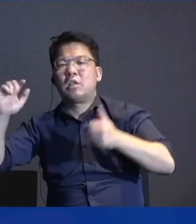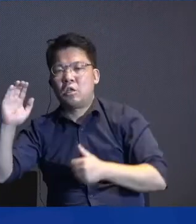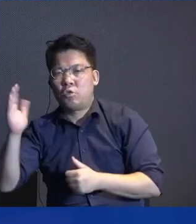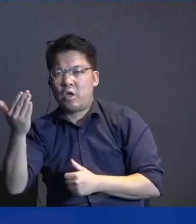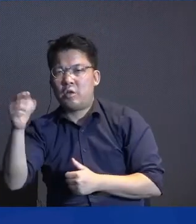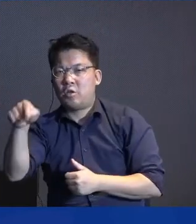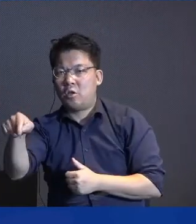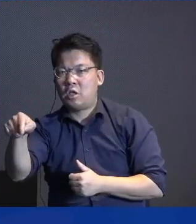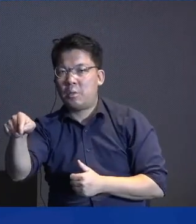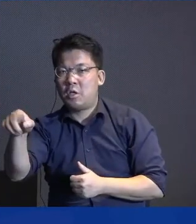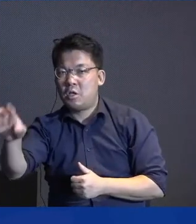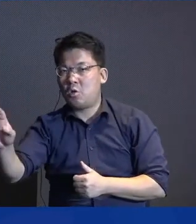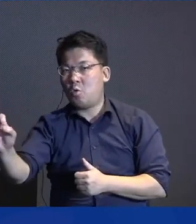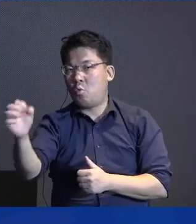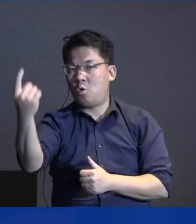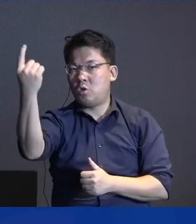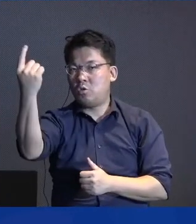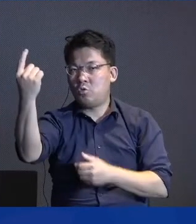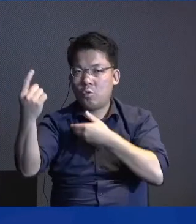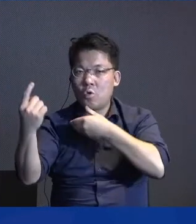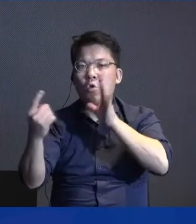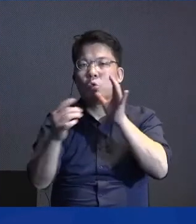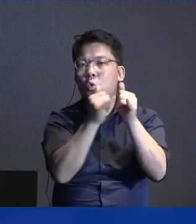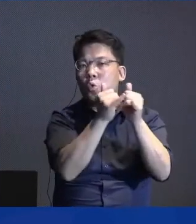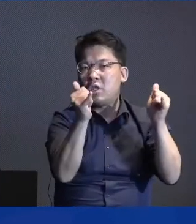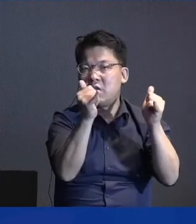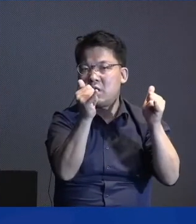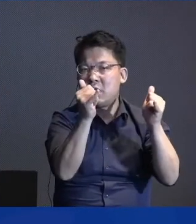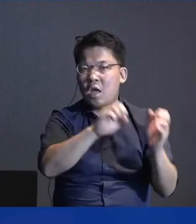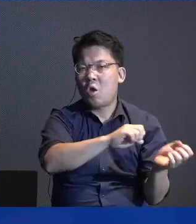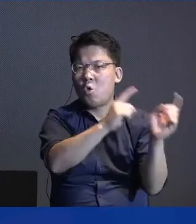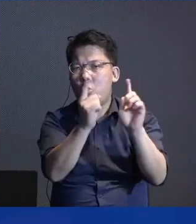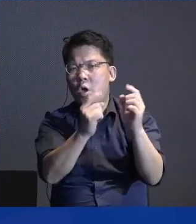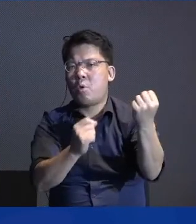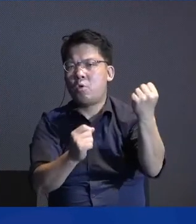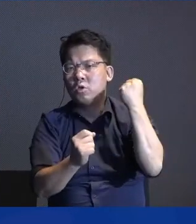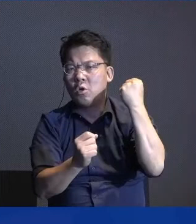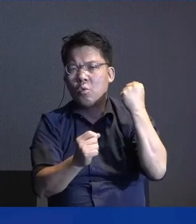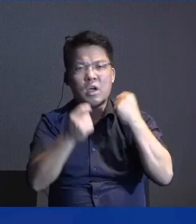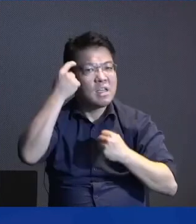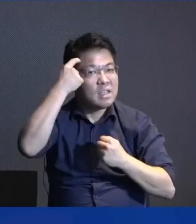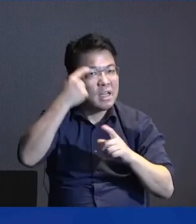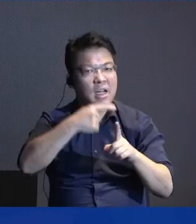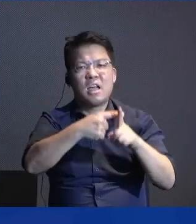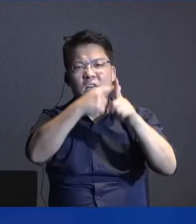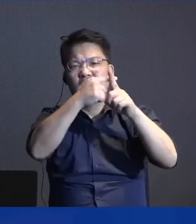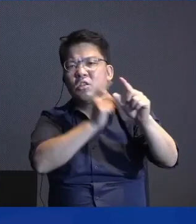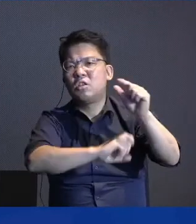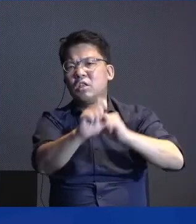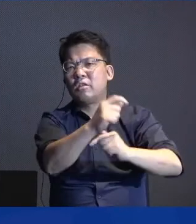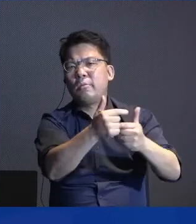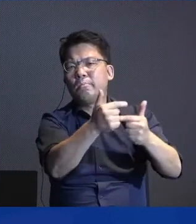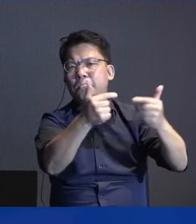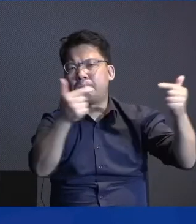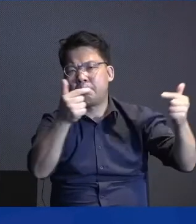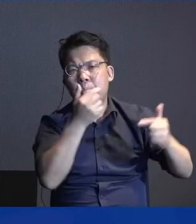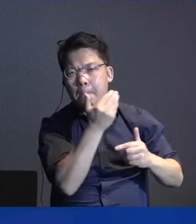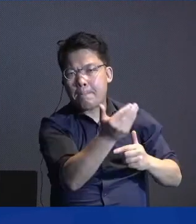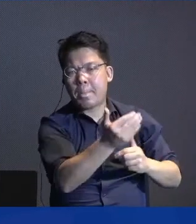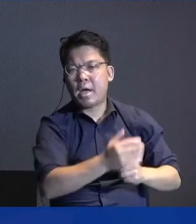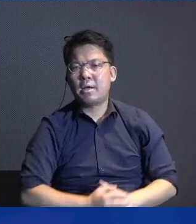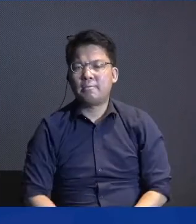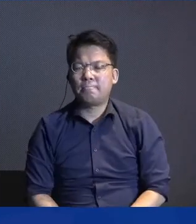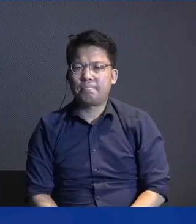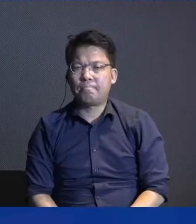in their later life. So that's just coming like popping up in my